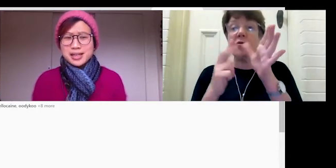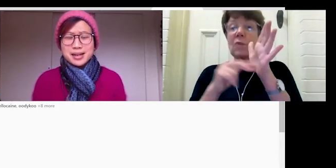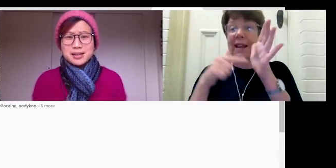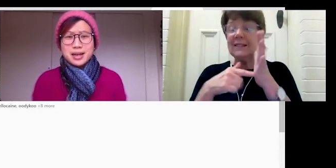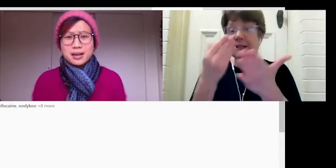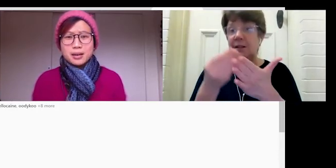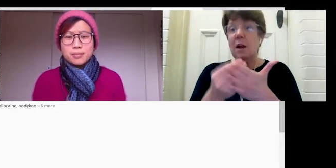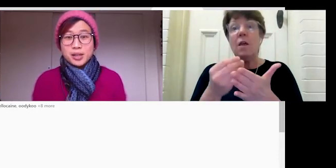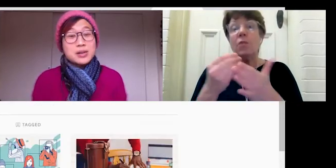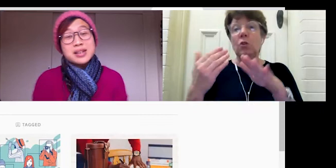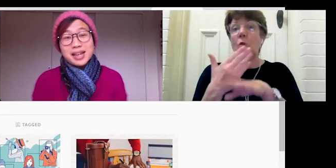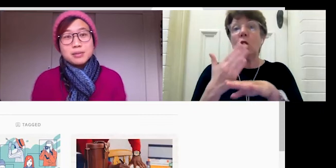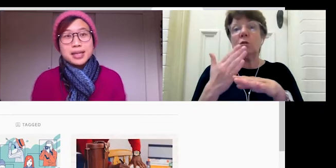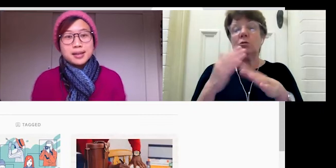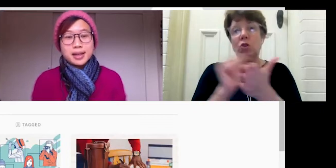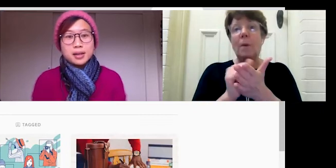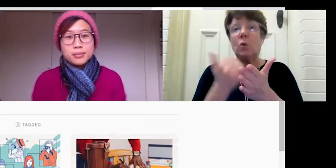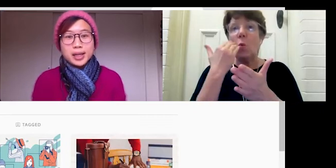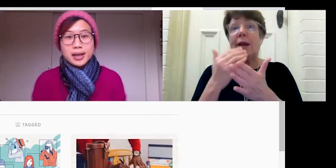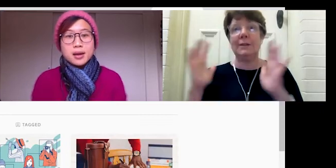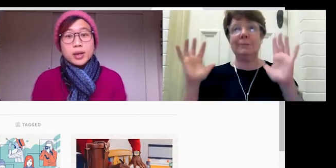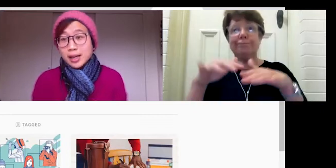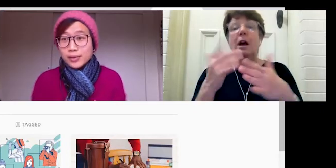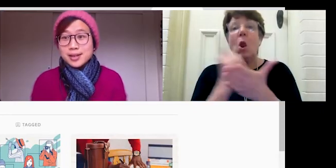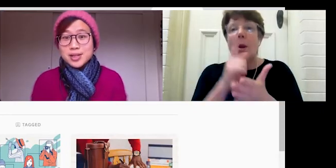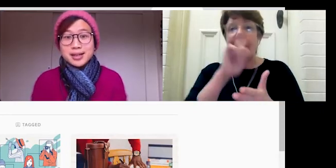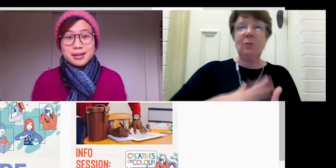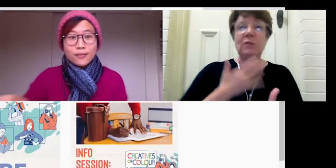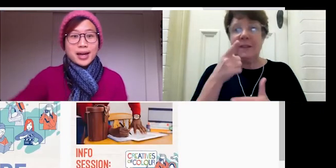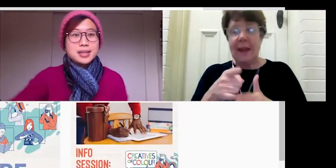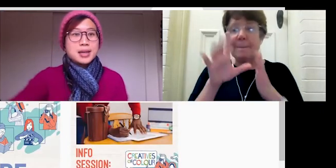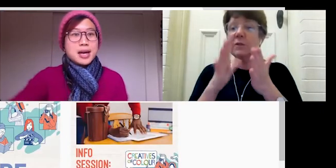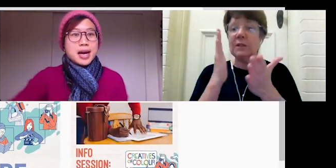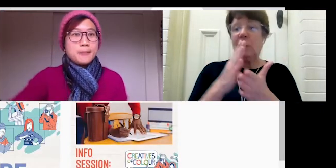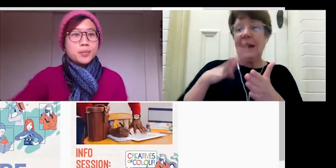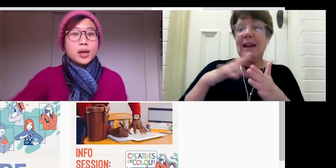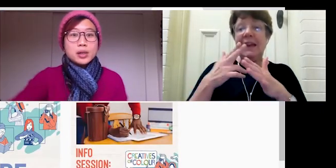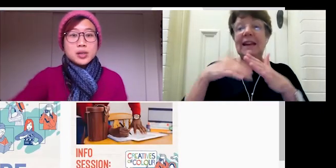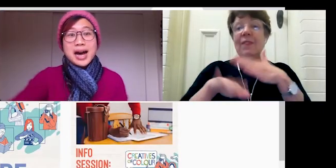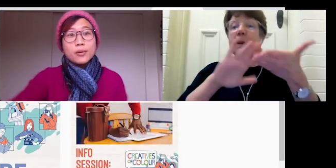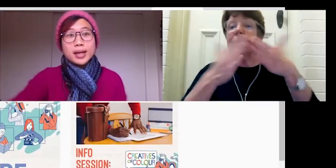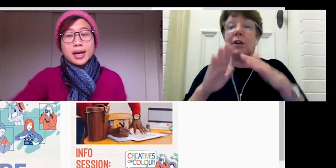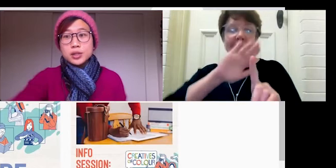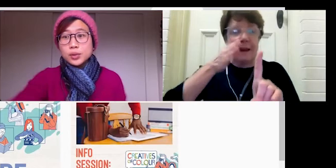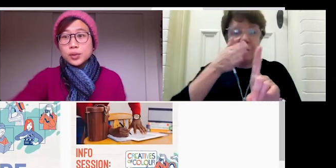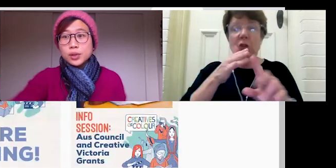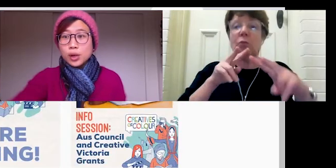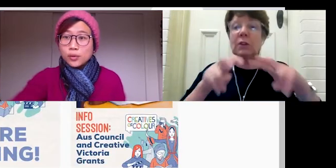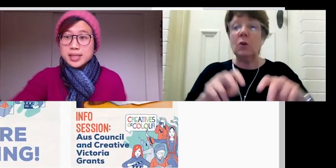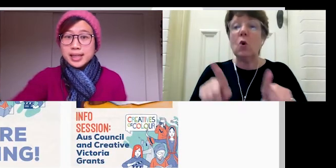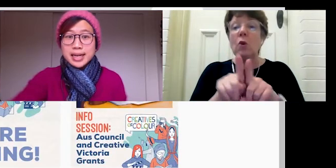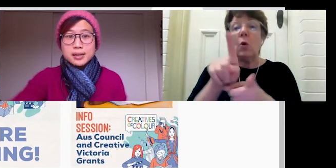well attended, and because there's a need basically in the community, which our research identified. We're also hiring 2